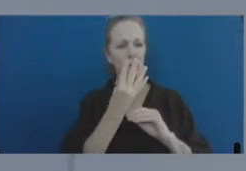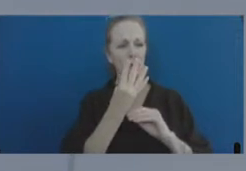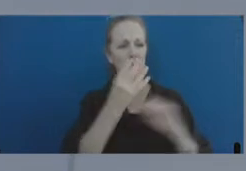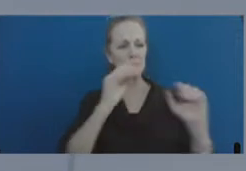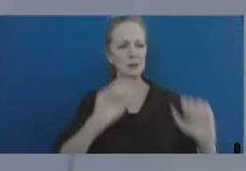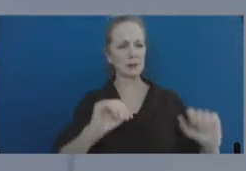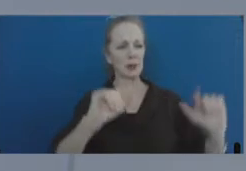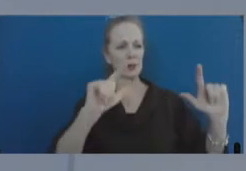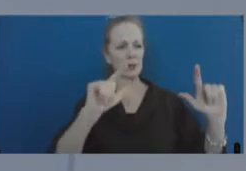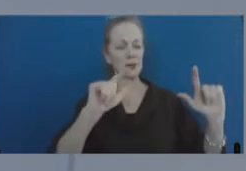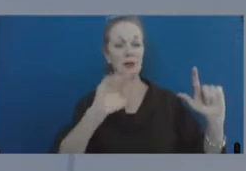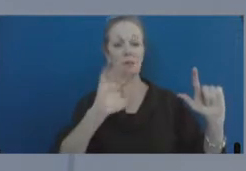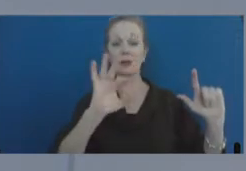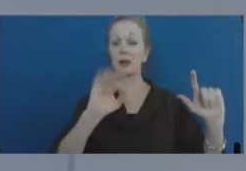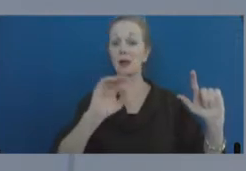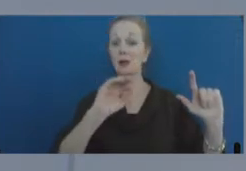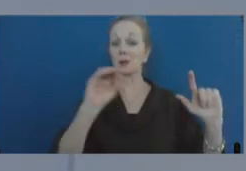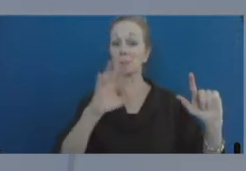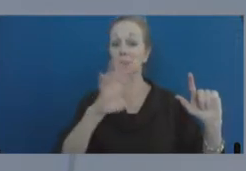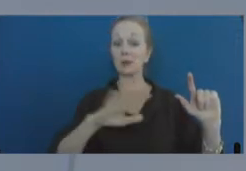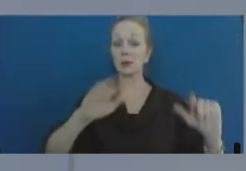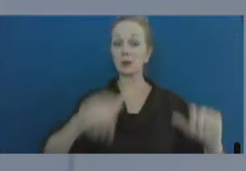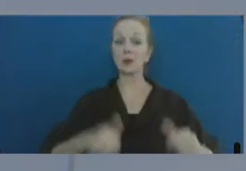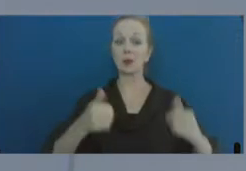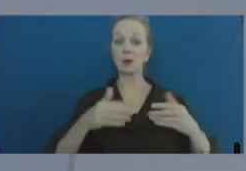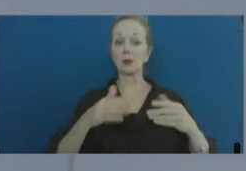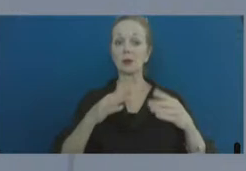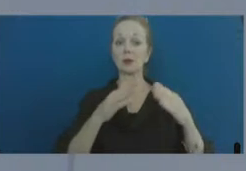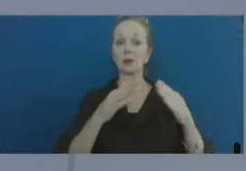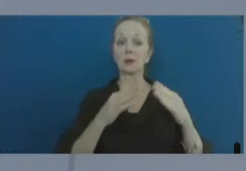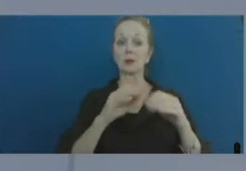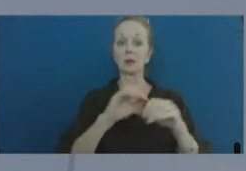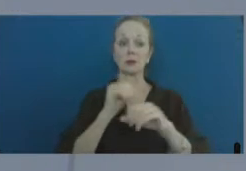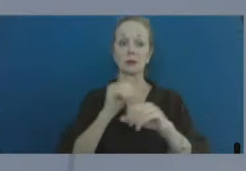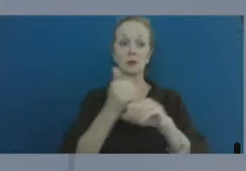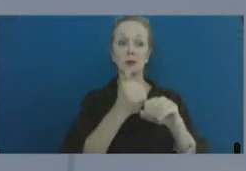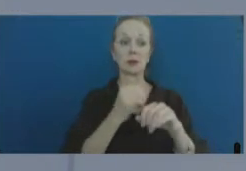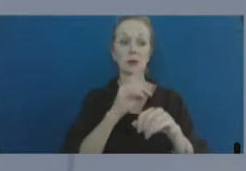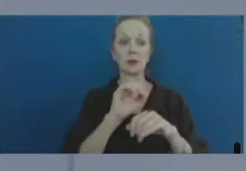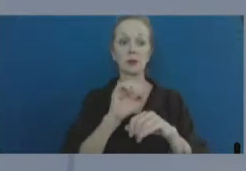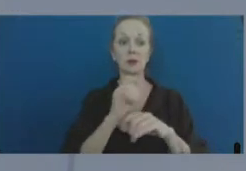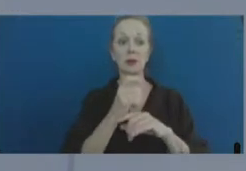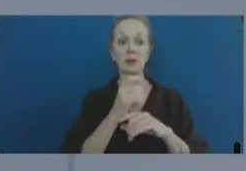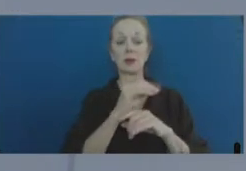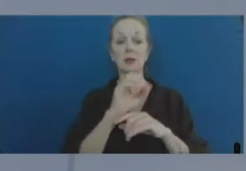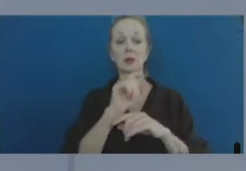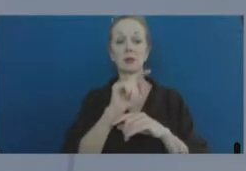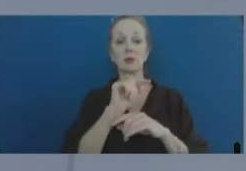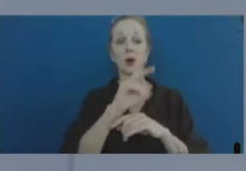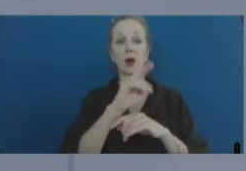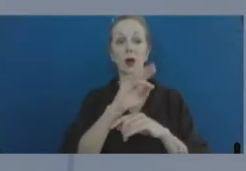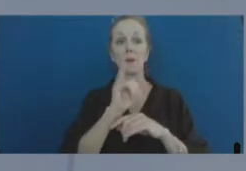So 90% of residential subdivisions submitted are duplexes and triplexes.